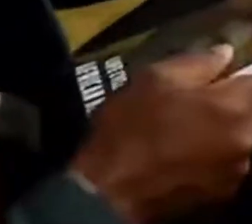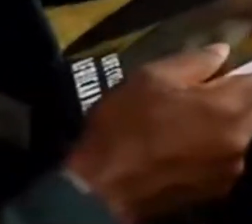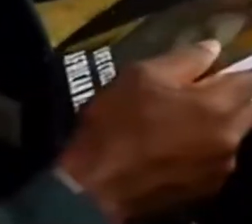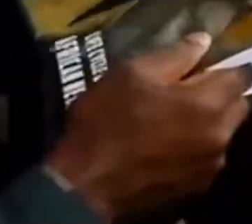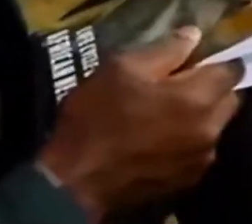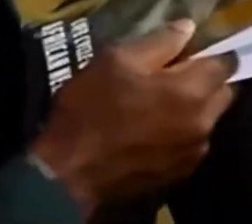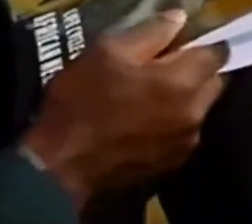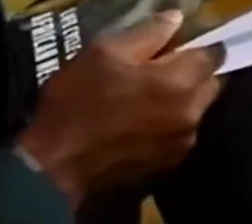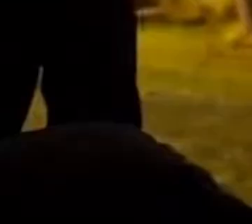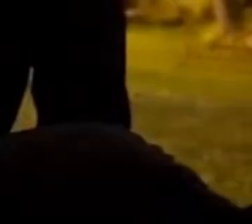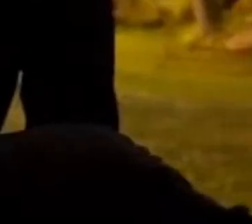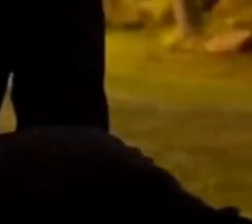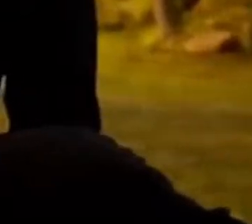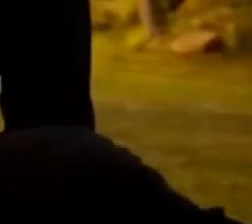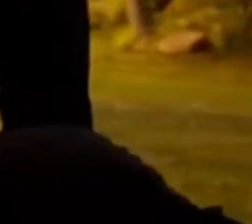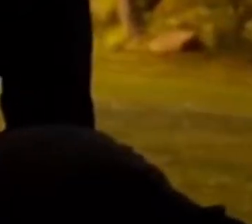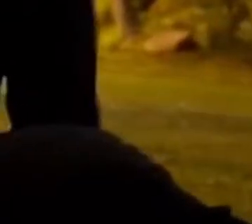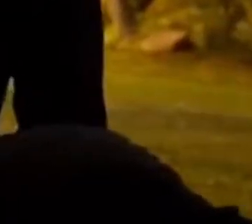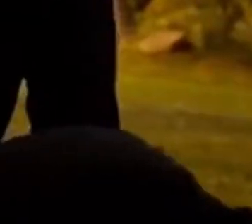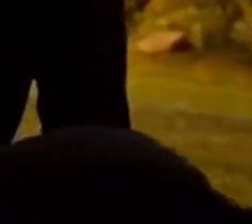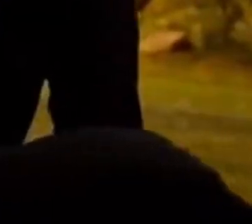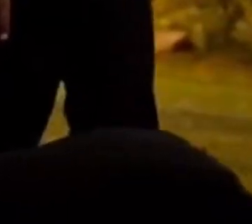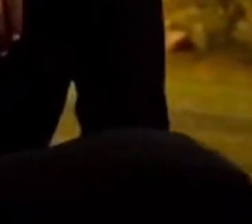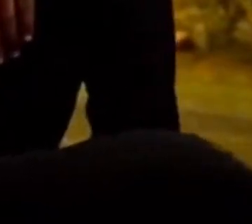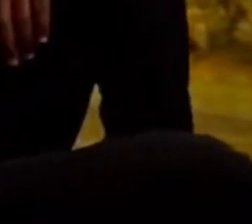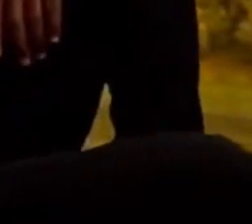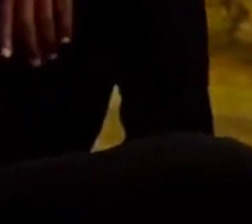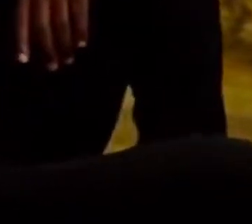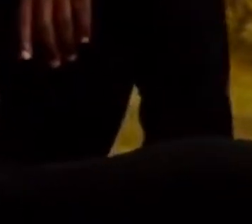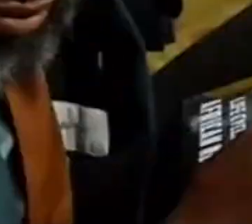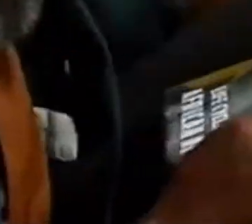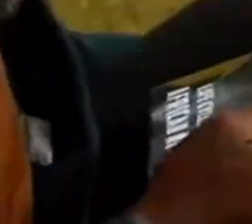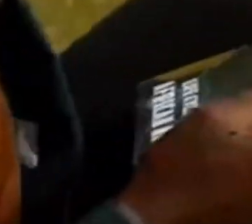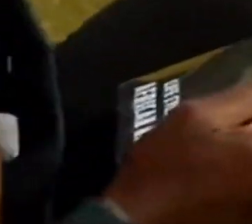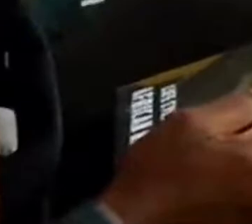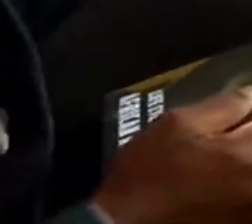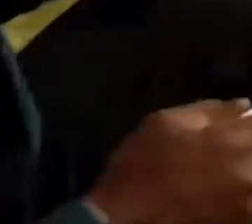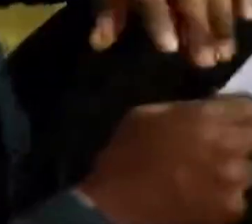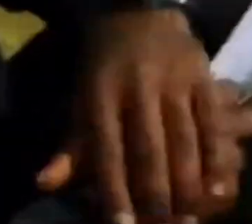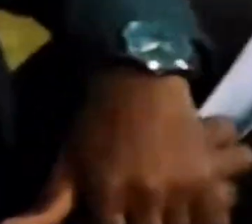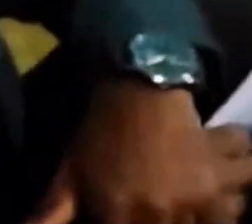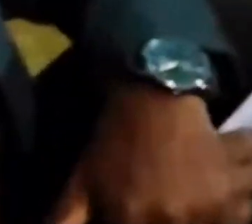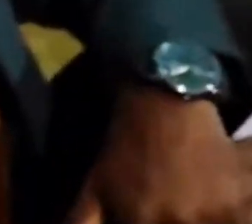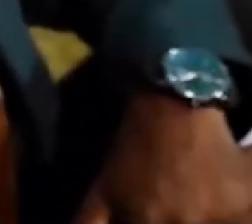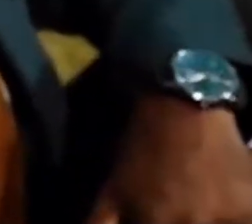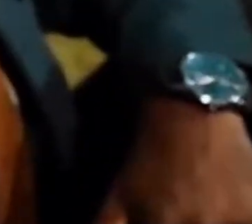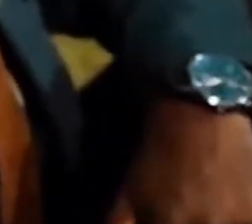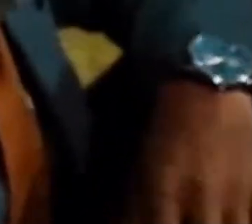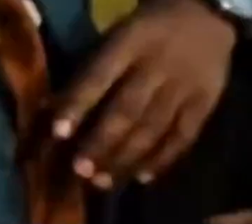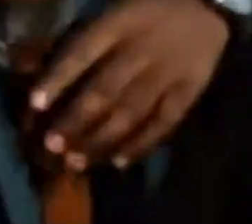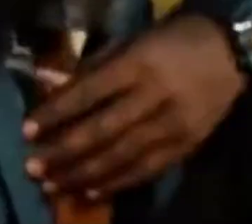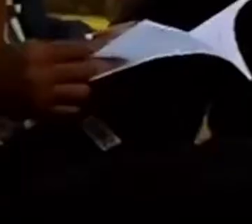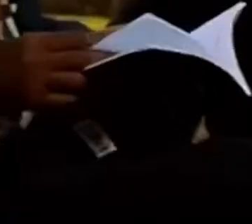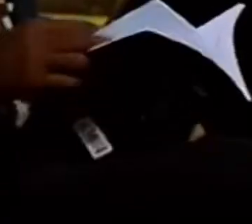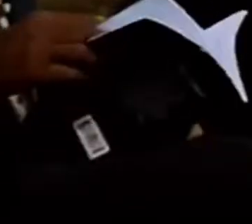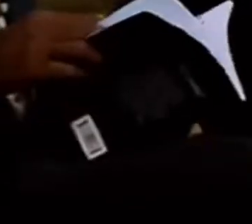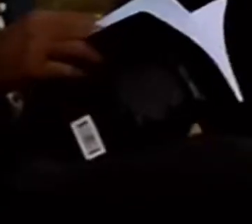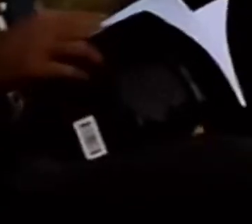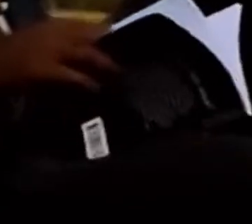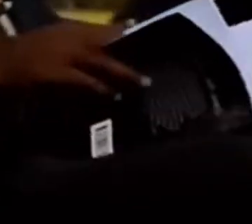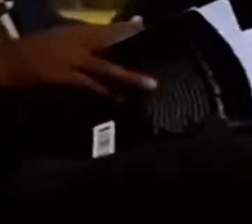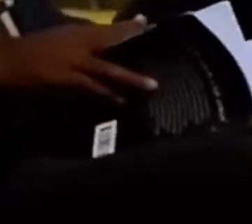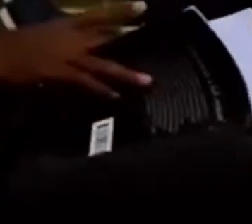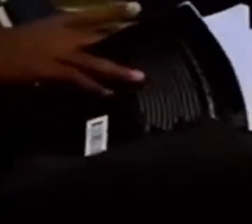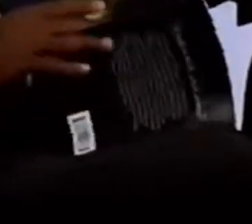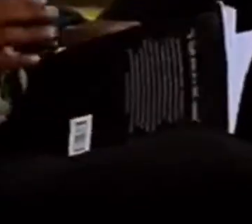artist who cover educated? Education is sometimes it's kind of overrated. Let me paint the picture. I'm hoping that I'm moving with you.